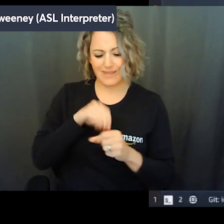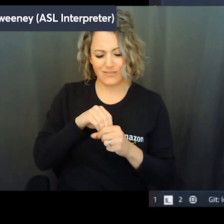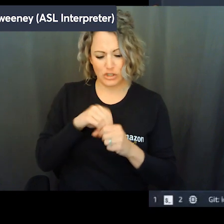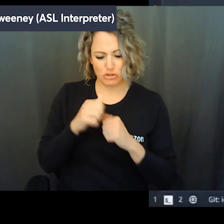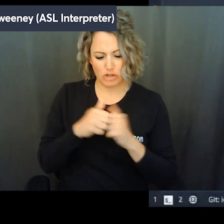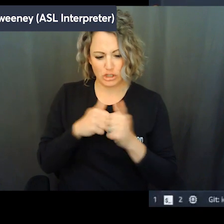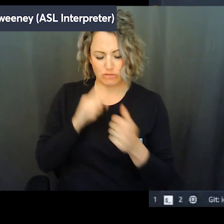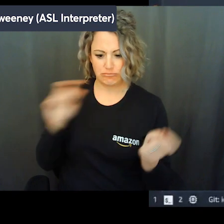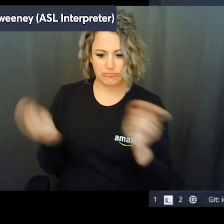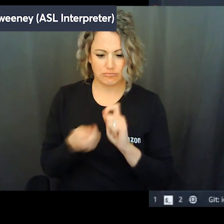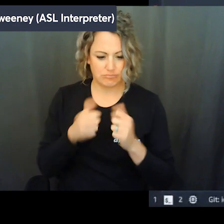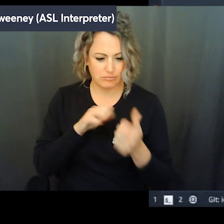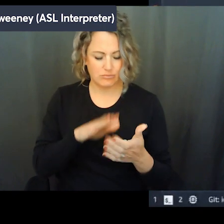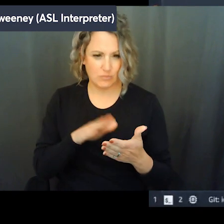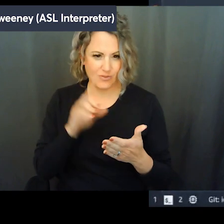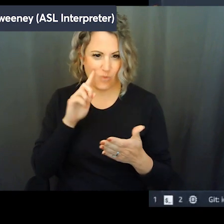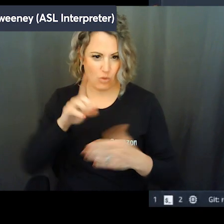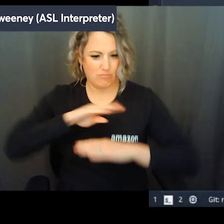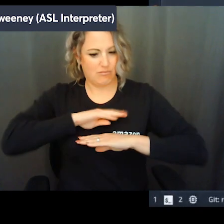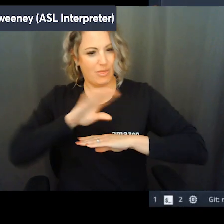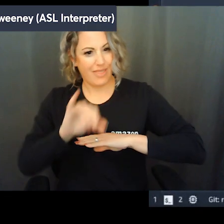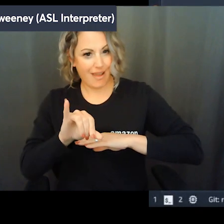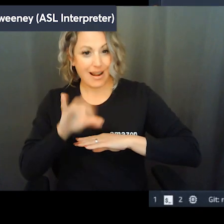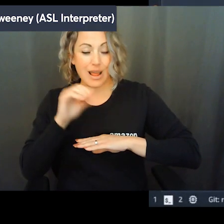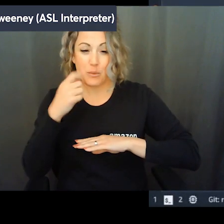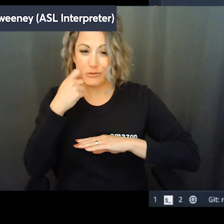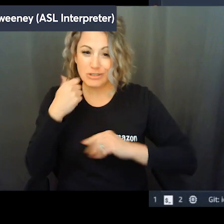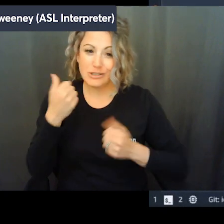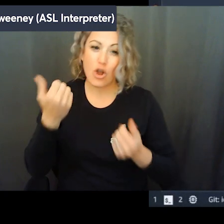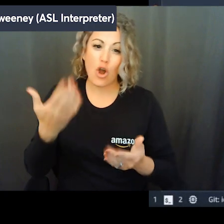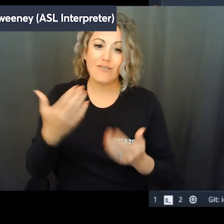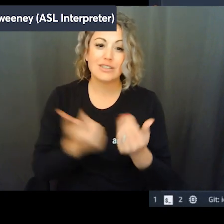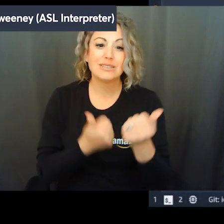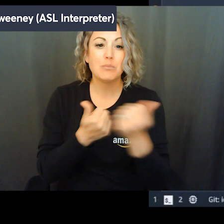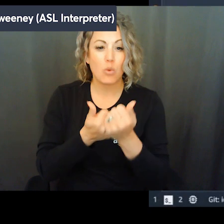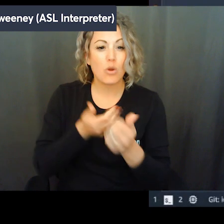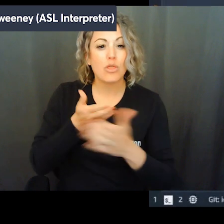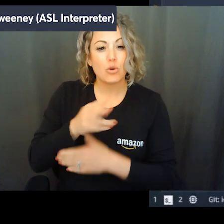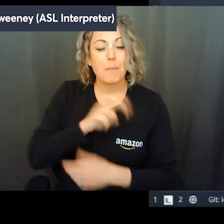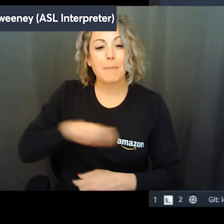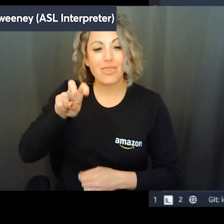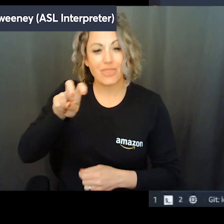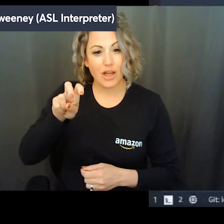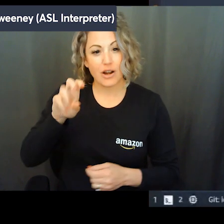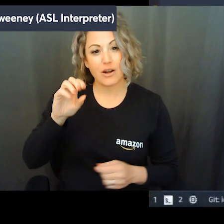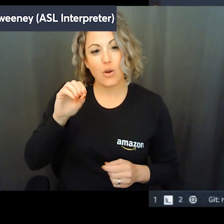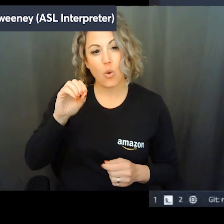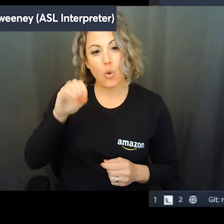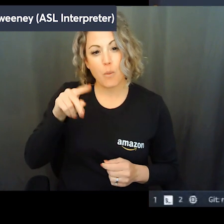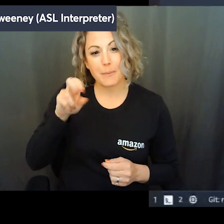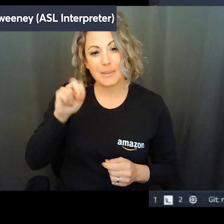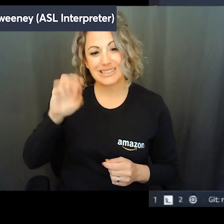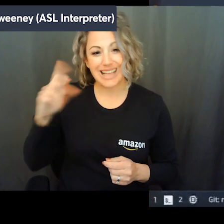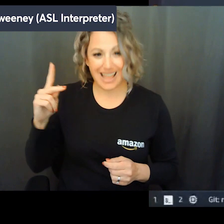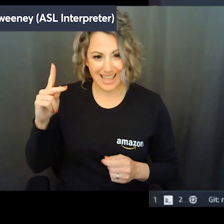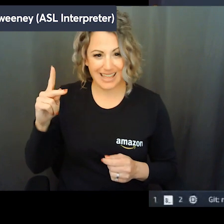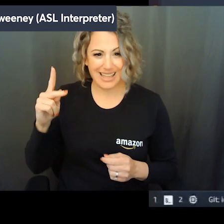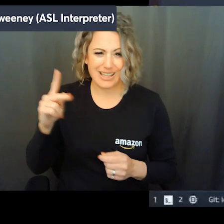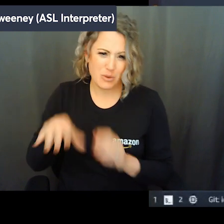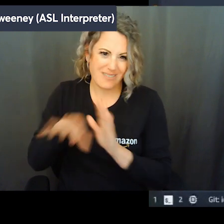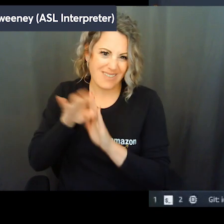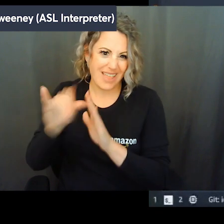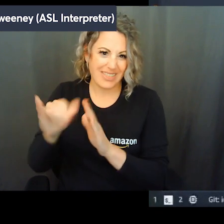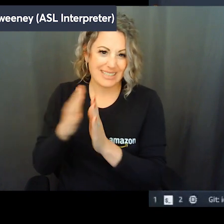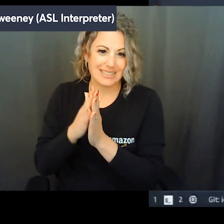that takes place. And we recently offered support through the SageMaker Python Sdk, which is an open source library. And by the way, you can find all these